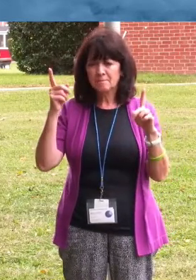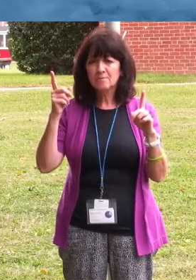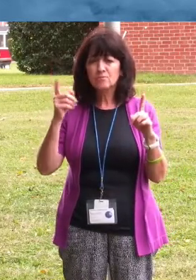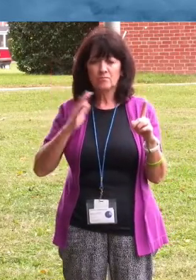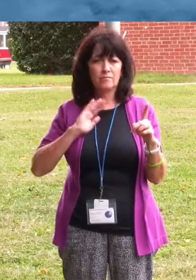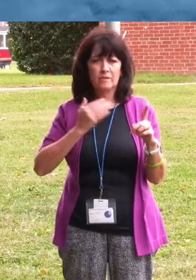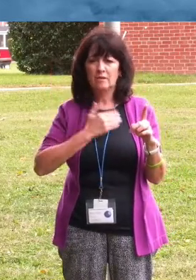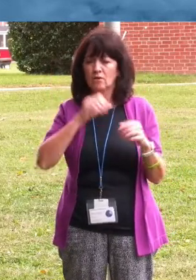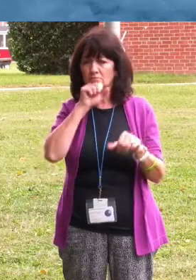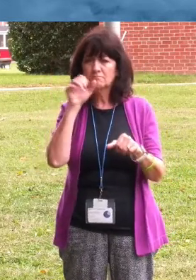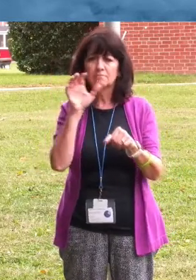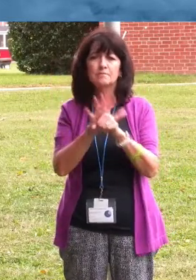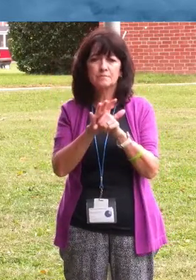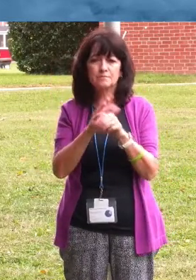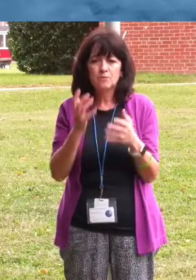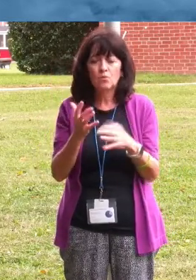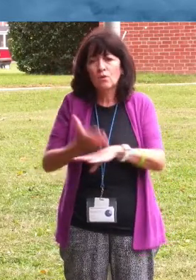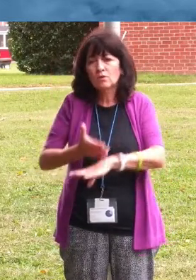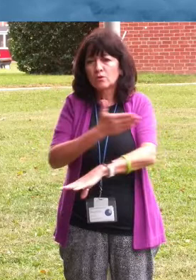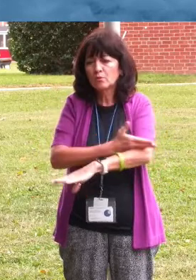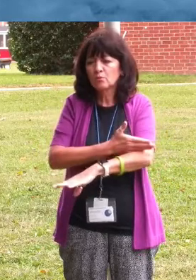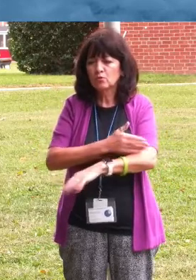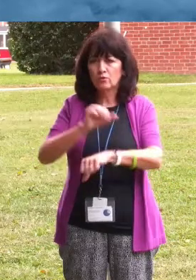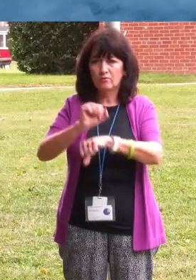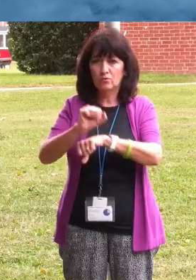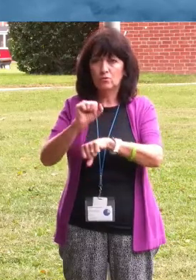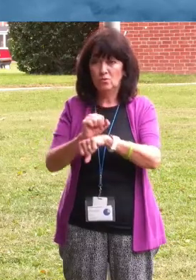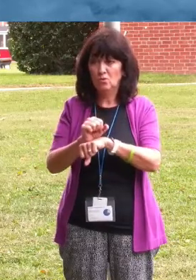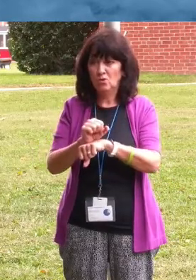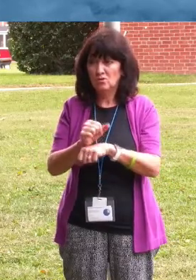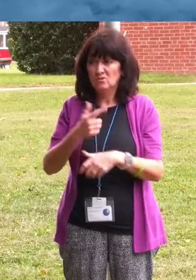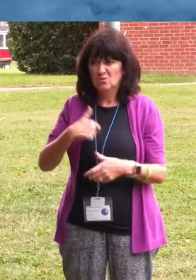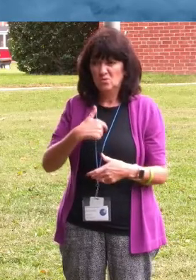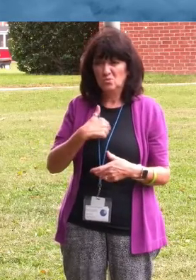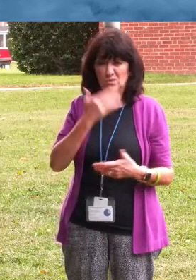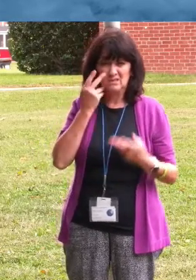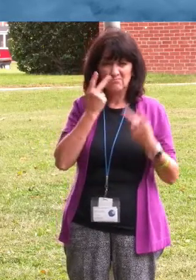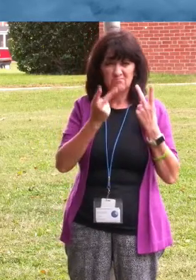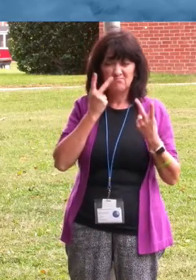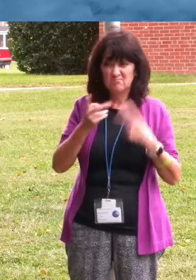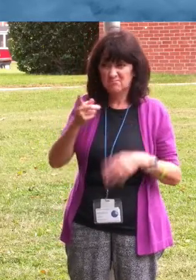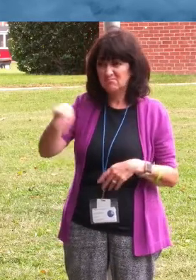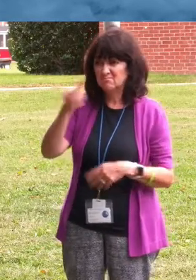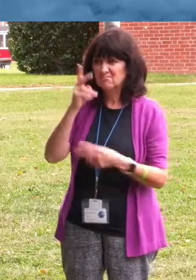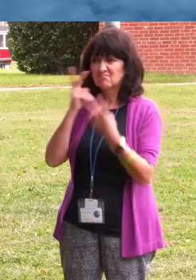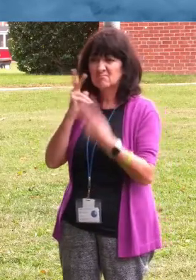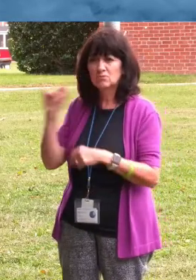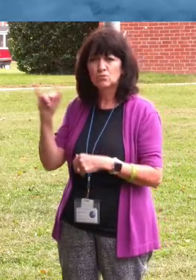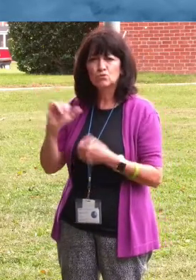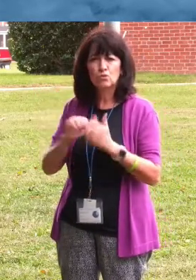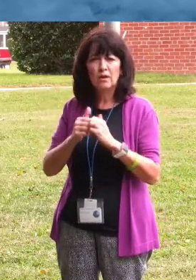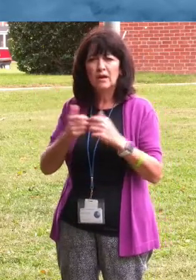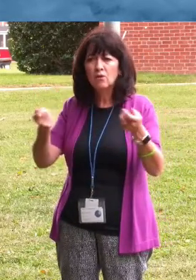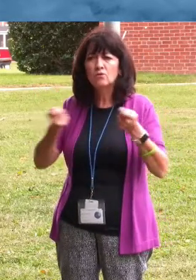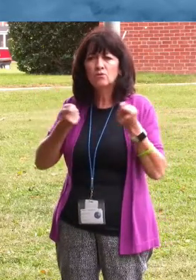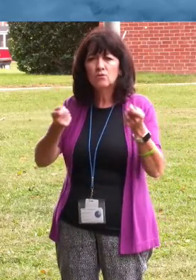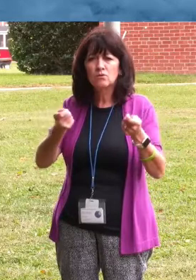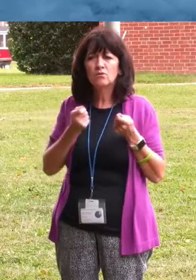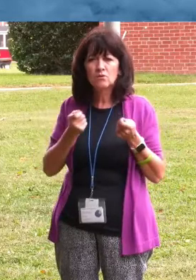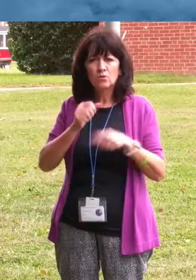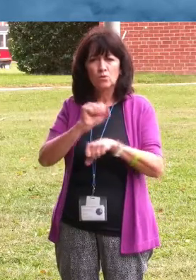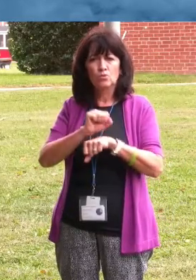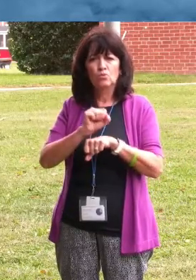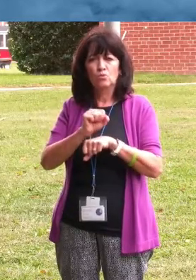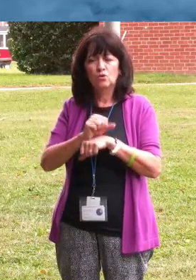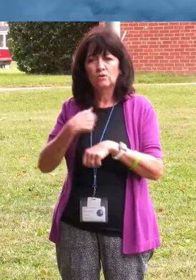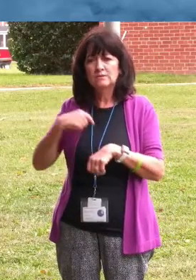the biggest challenges that we face now, and you face it too, is to attract the employees that we need, the nurses, the